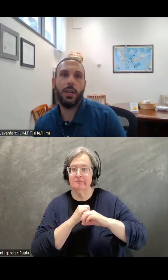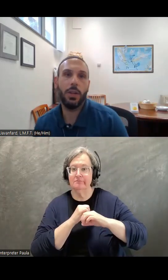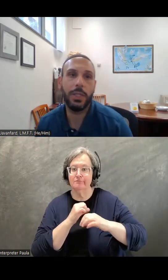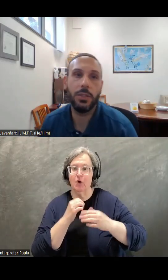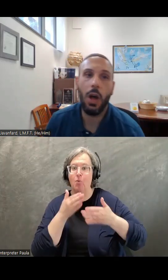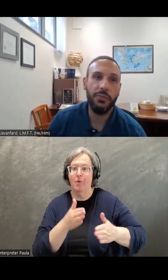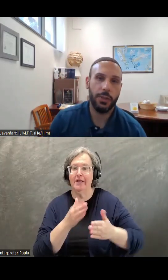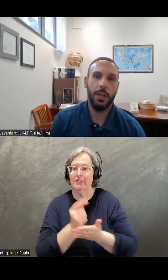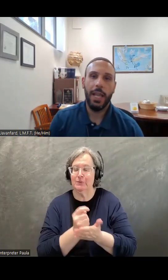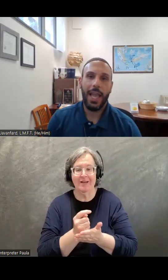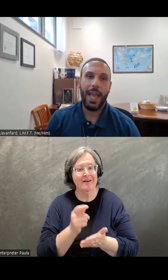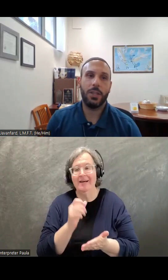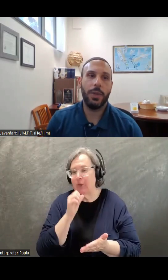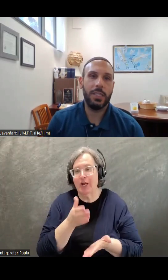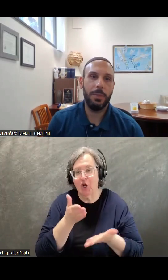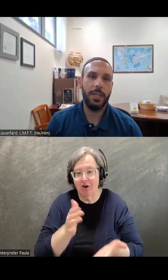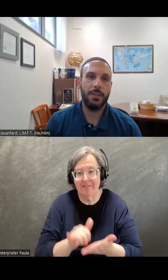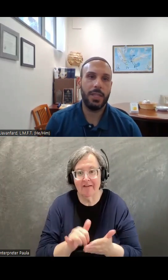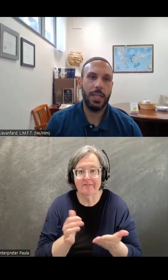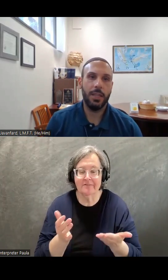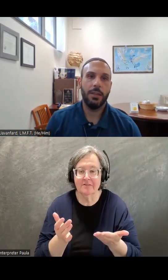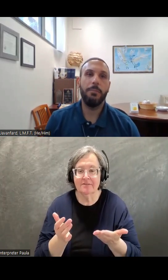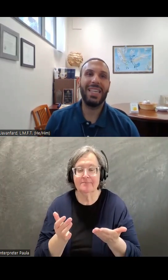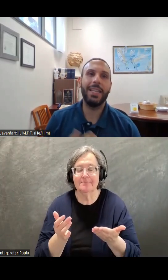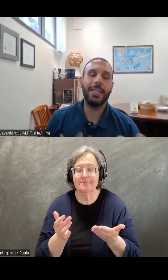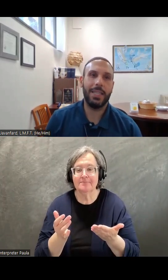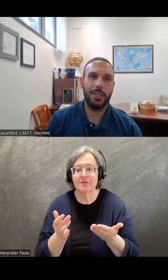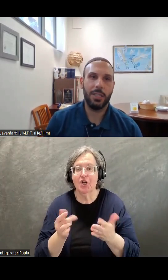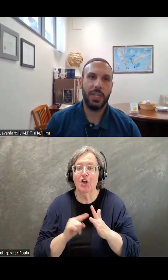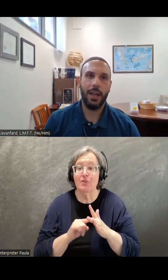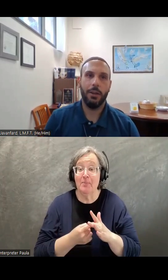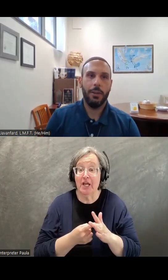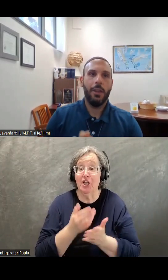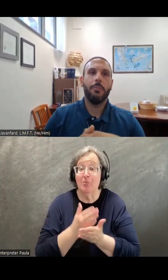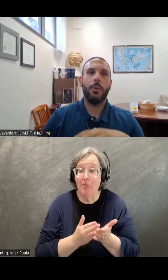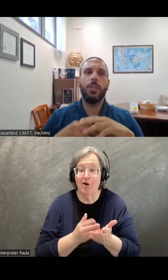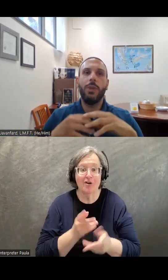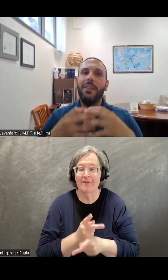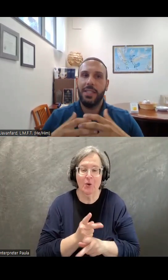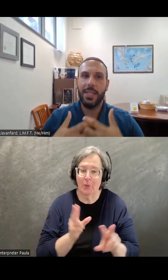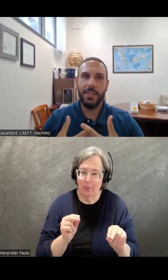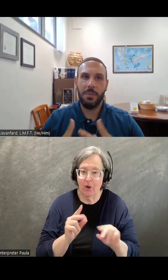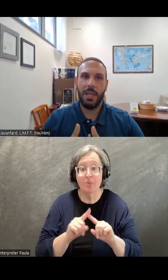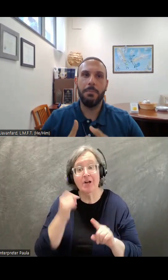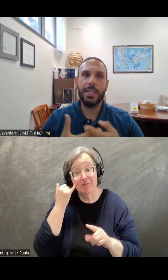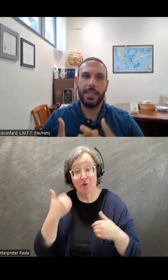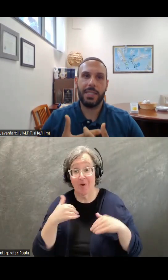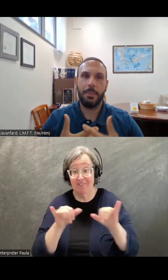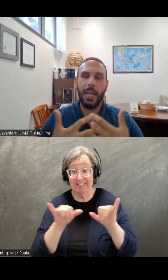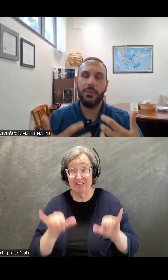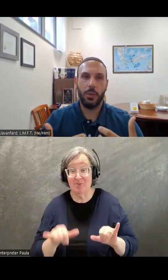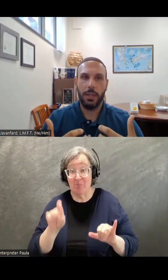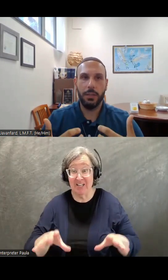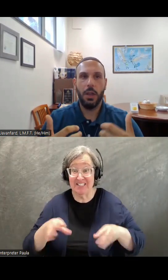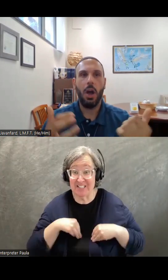what they are going to offer as going to be the beginning stages of care. But when you have a system that must